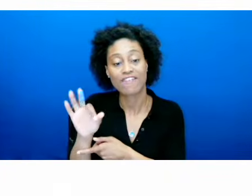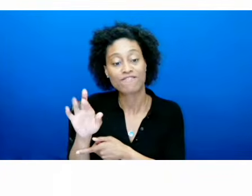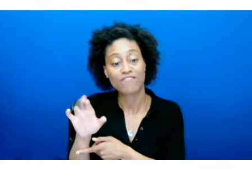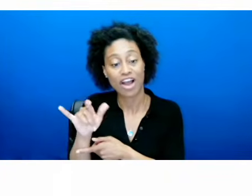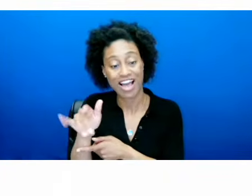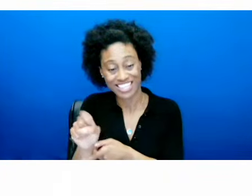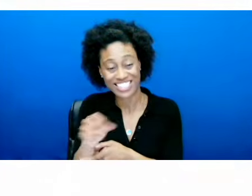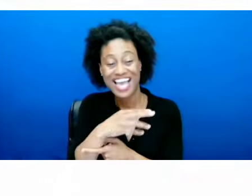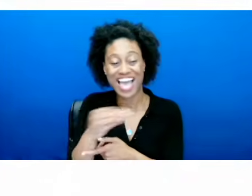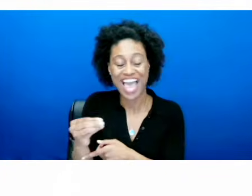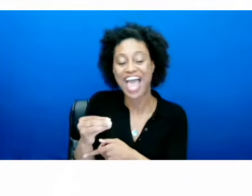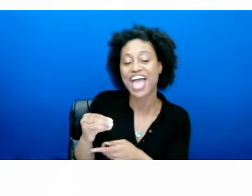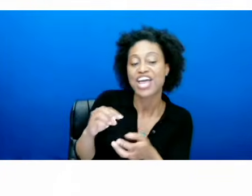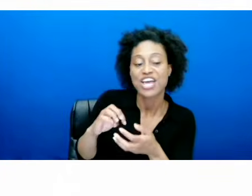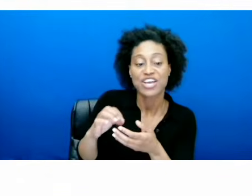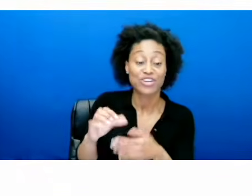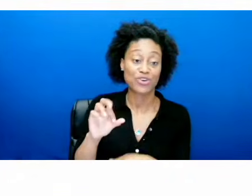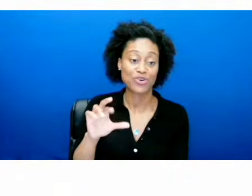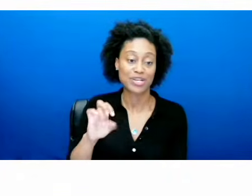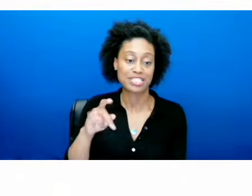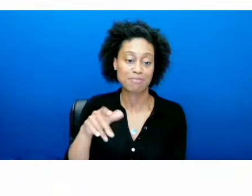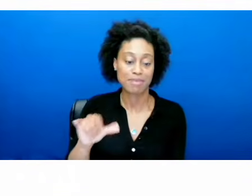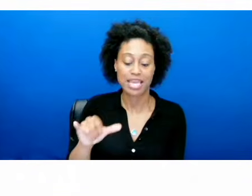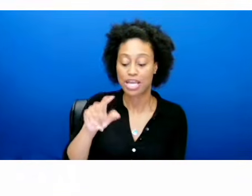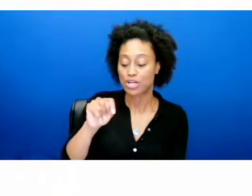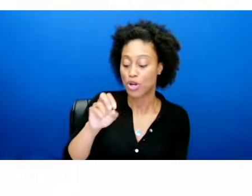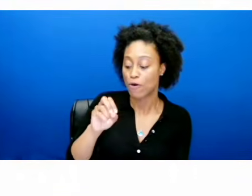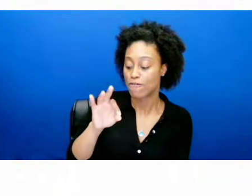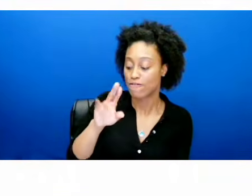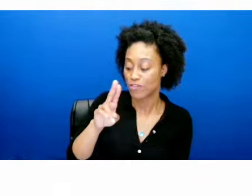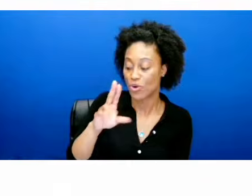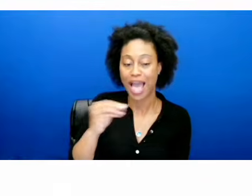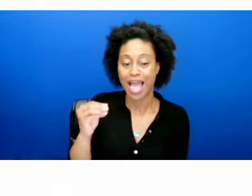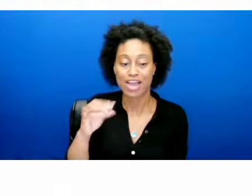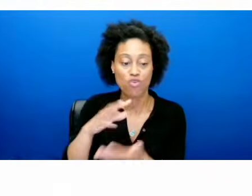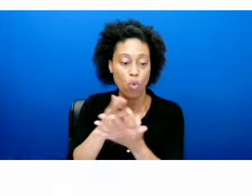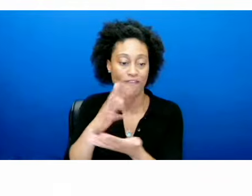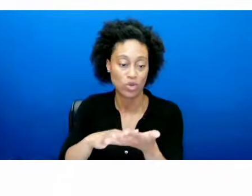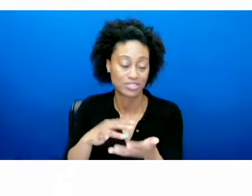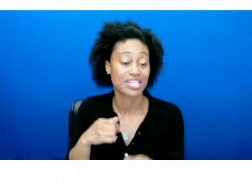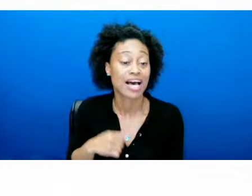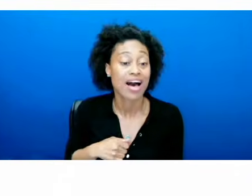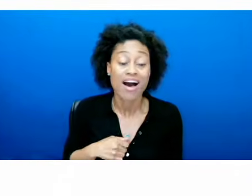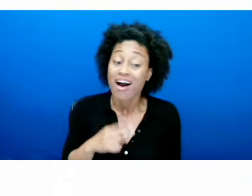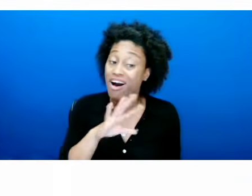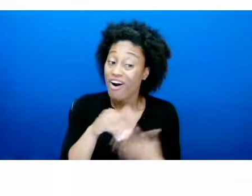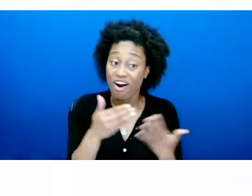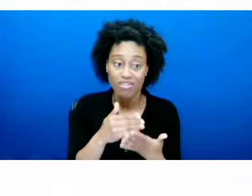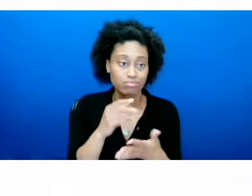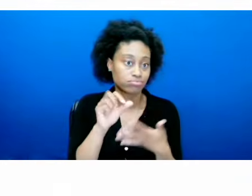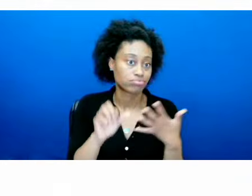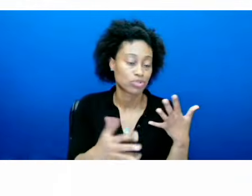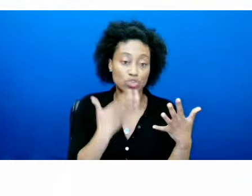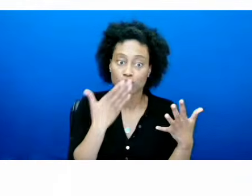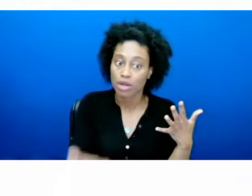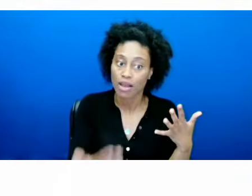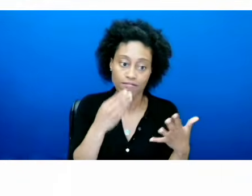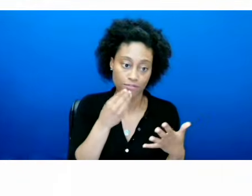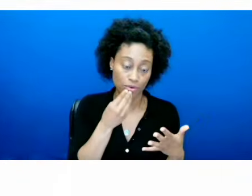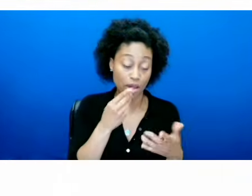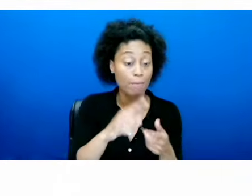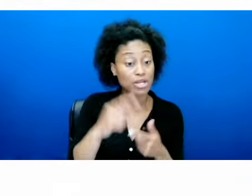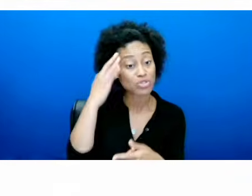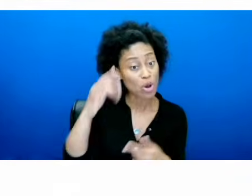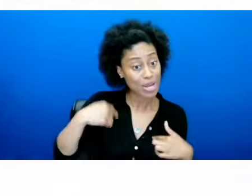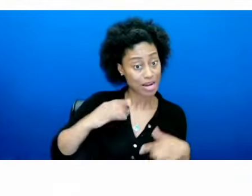fried crispy tofu and waffles. So, yeah, it's been all about the food, but as we know in our culture, food is more than just